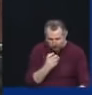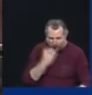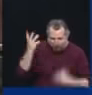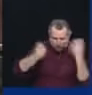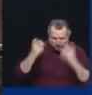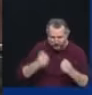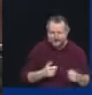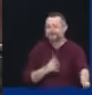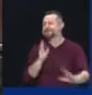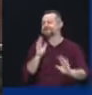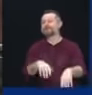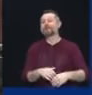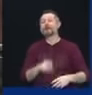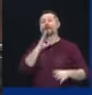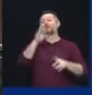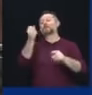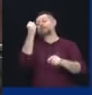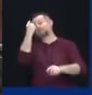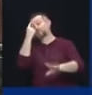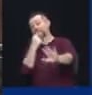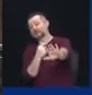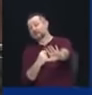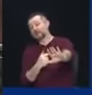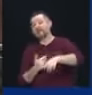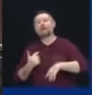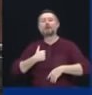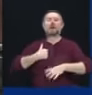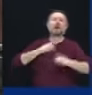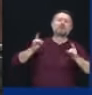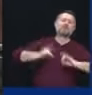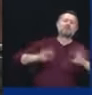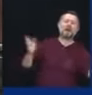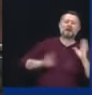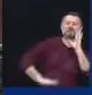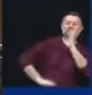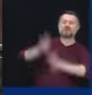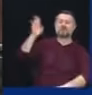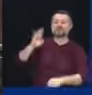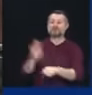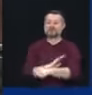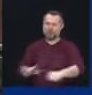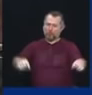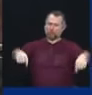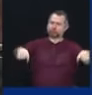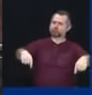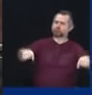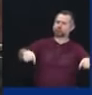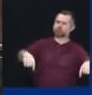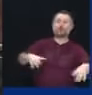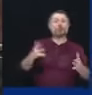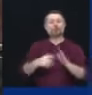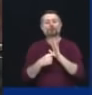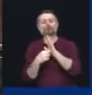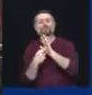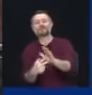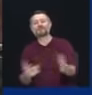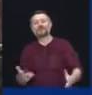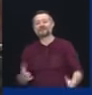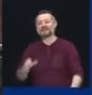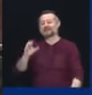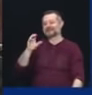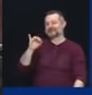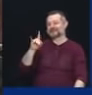a phenomenal, phenomenal success. And it's representative of cideries all